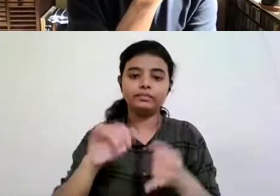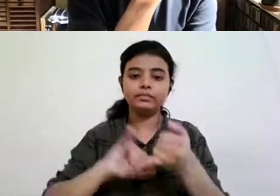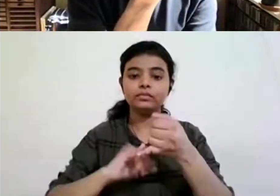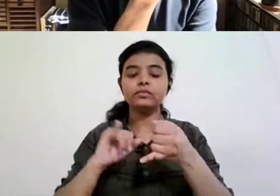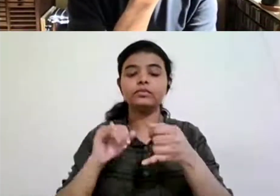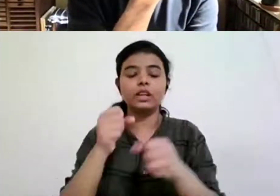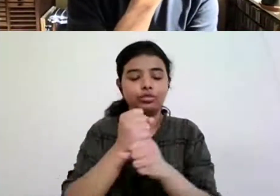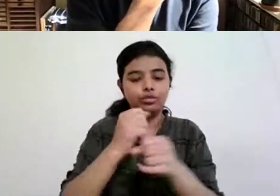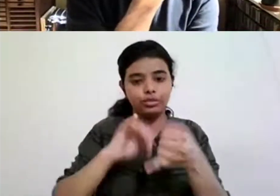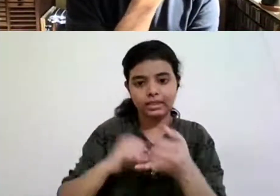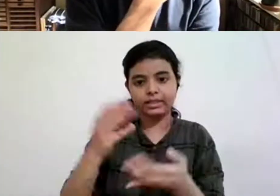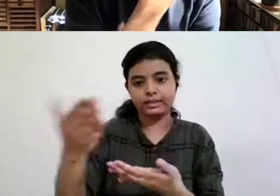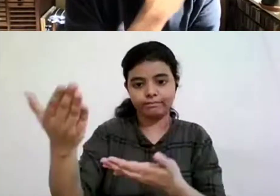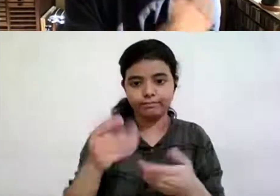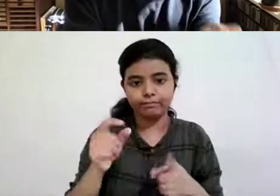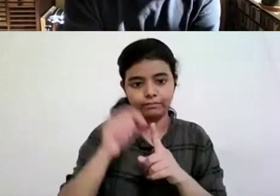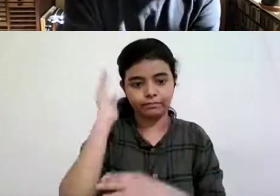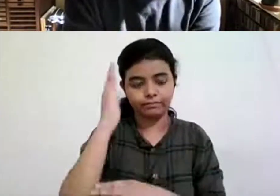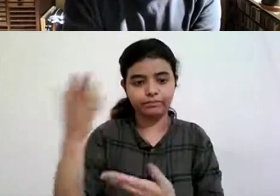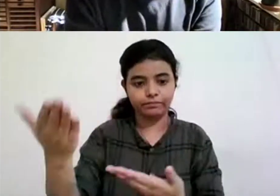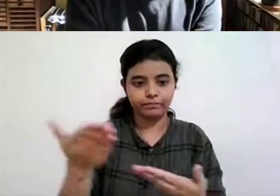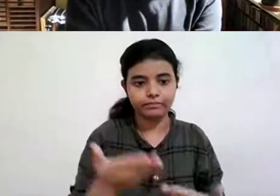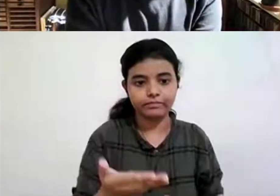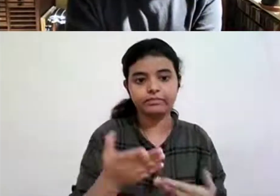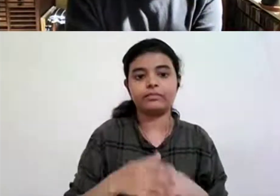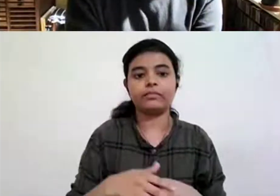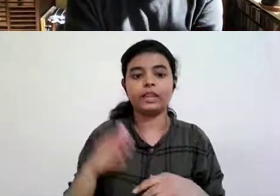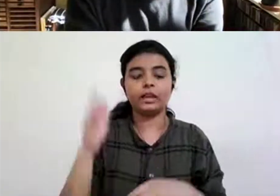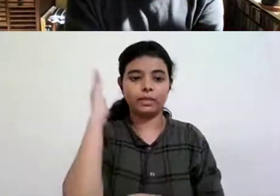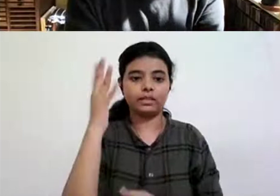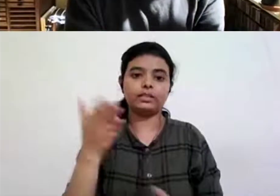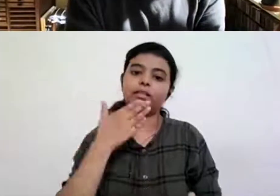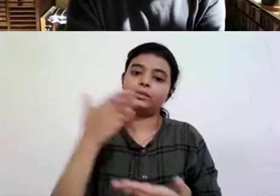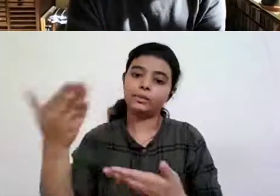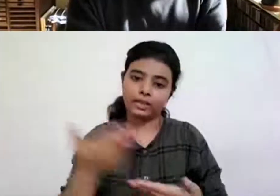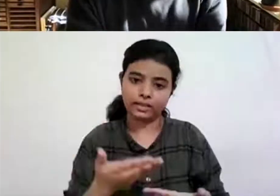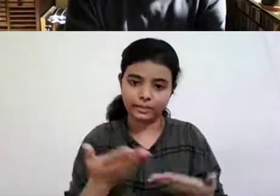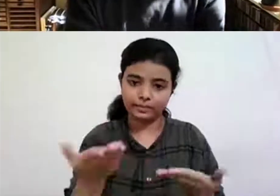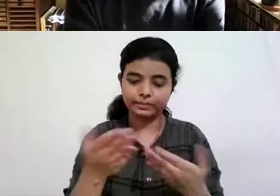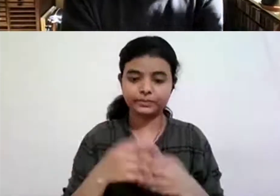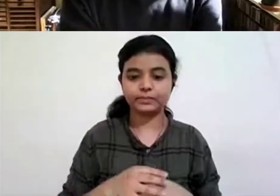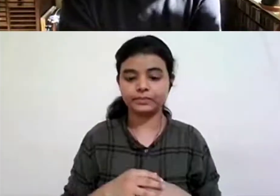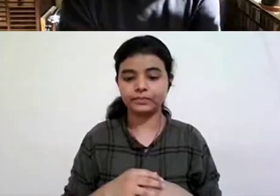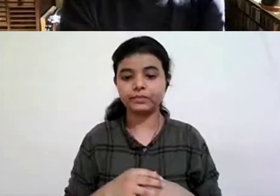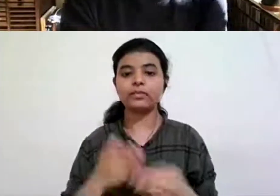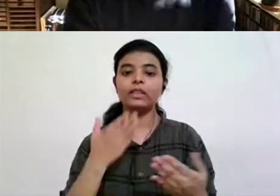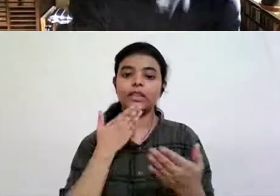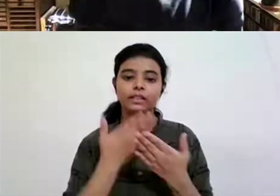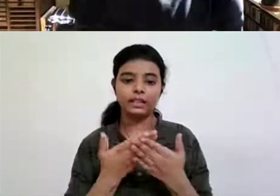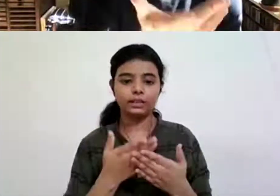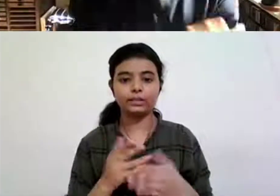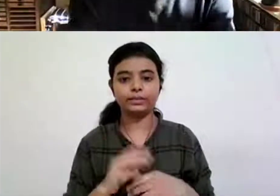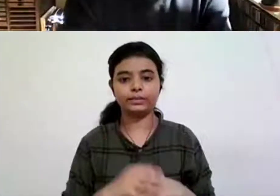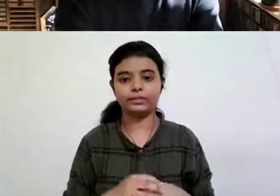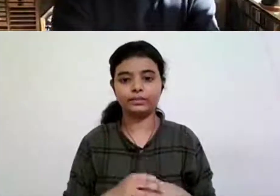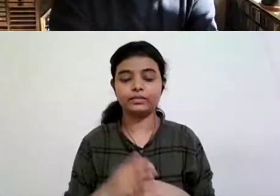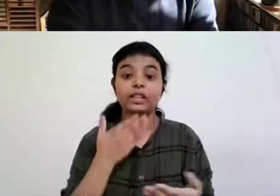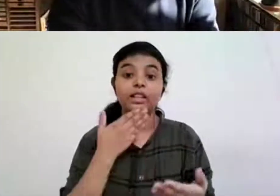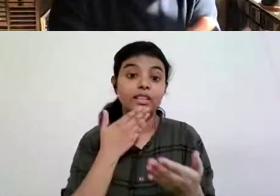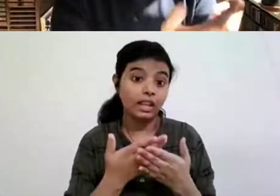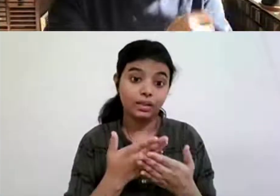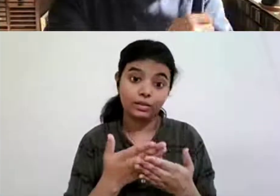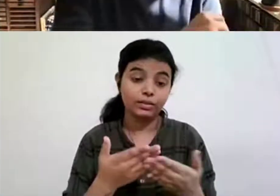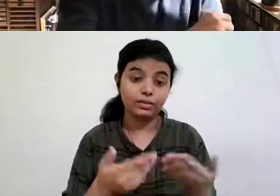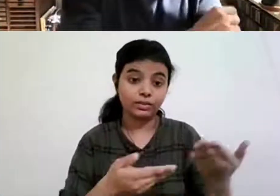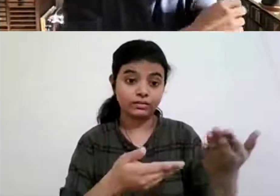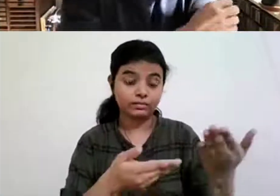Gregor to make this presentation. Welcome, Professor. Thank you. Thank you for your invitation.